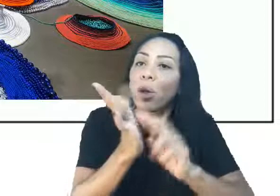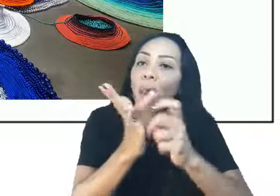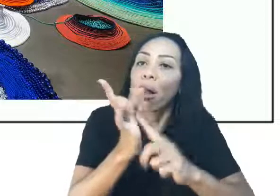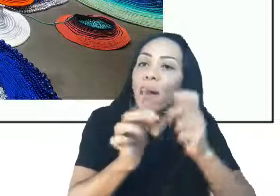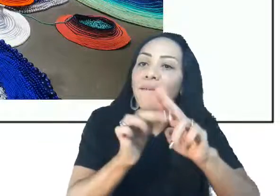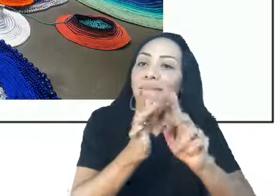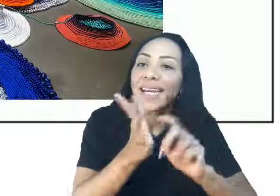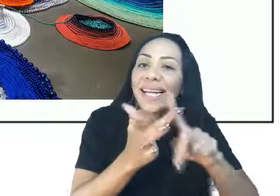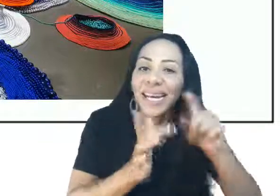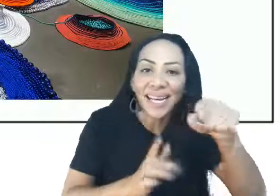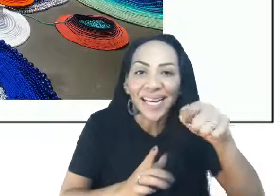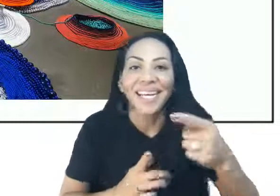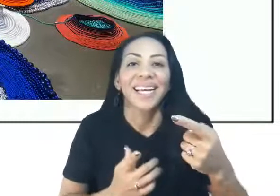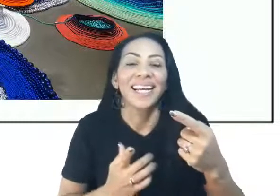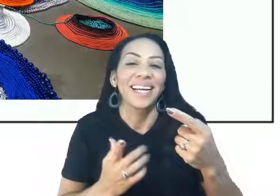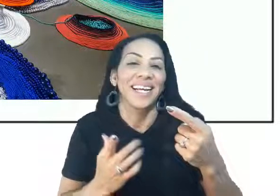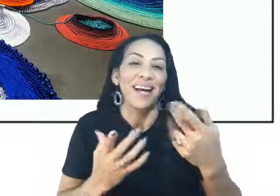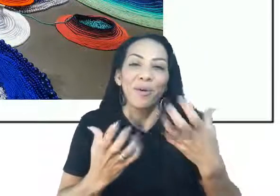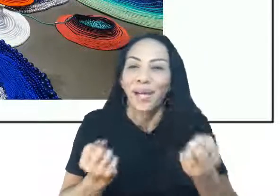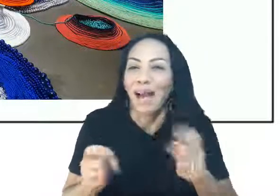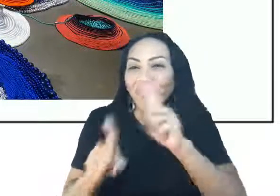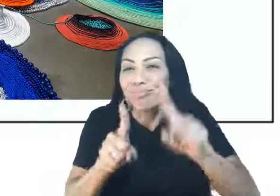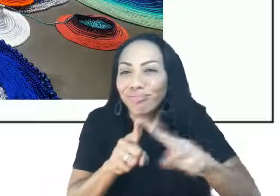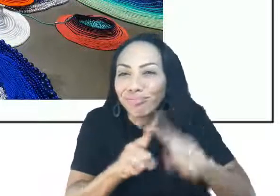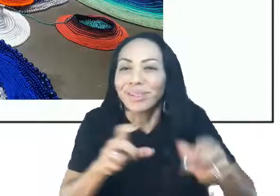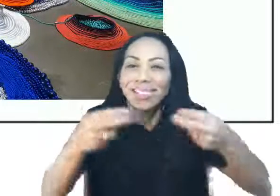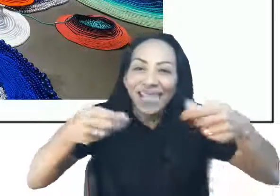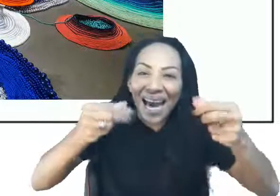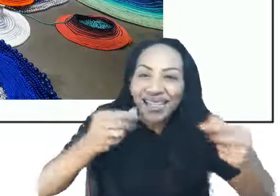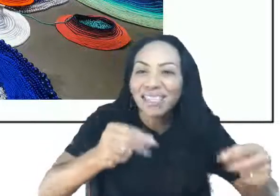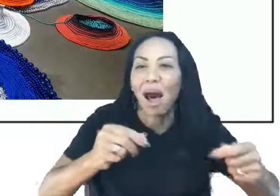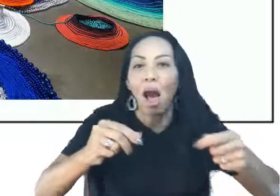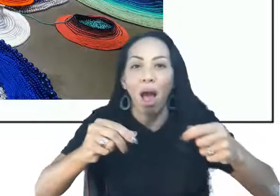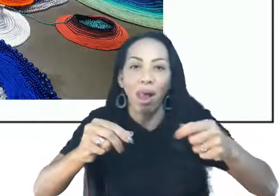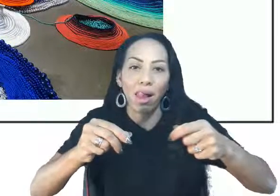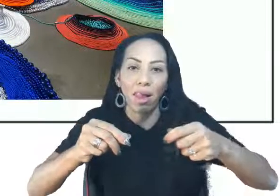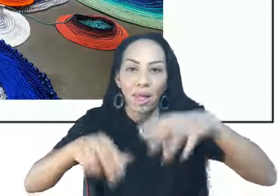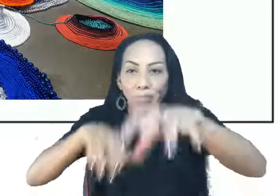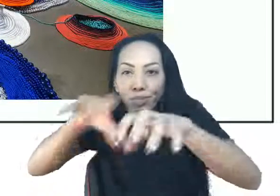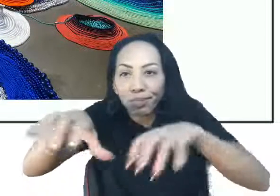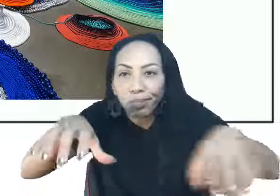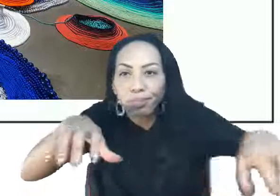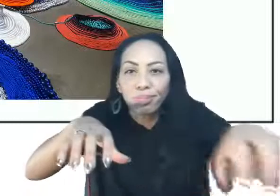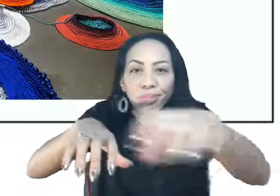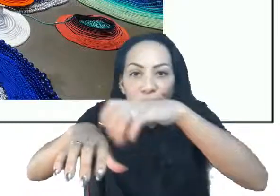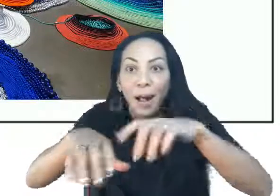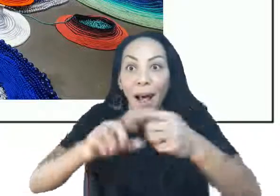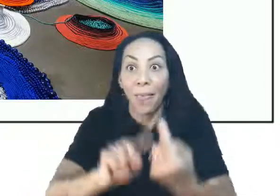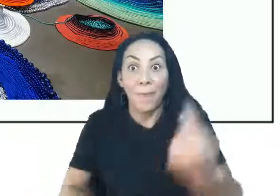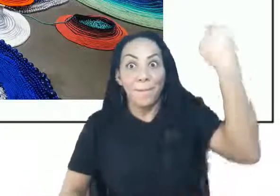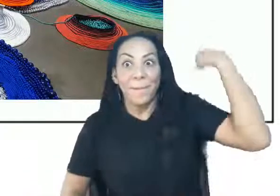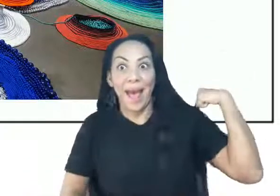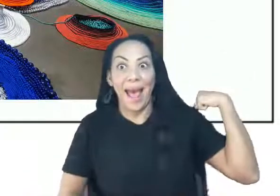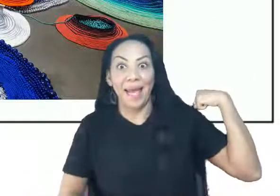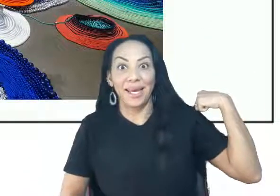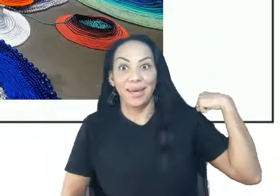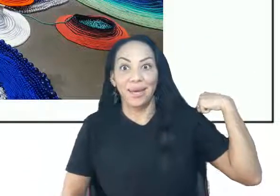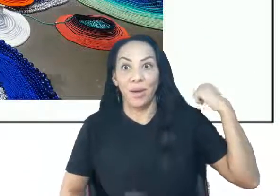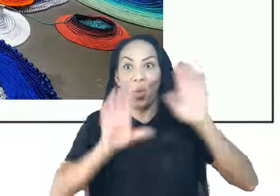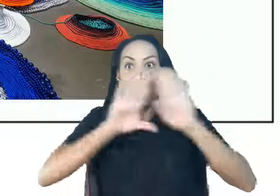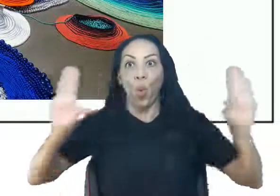really colourful textile gourds. And at the back of the image, against the wall, is a really intricate and